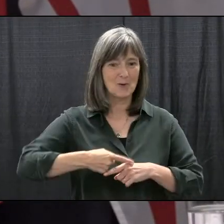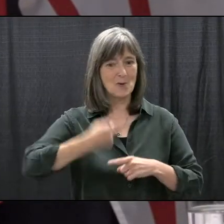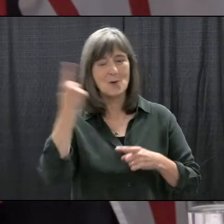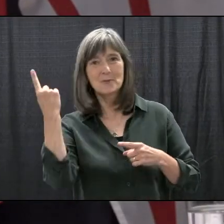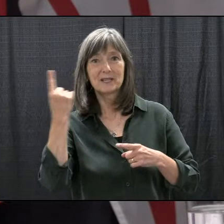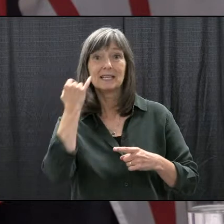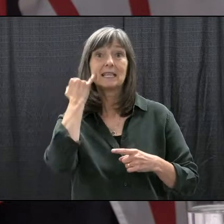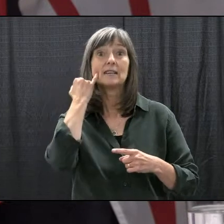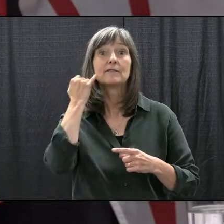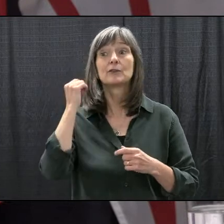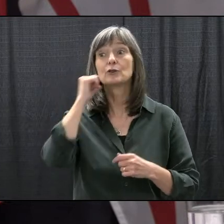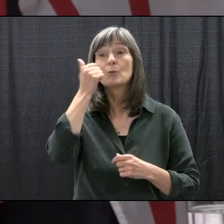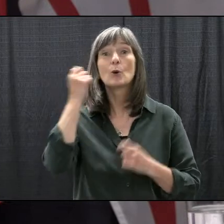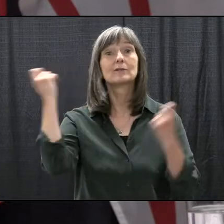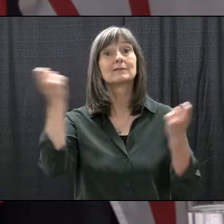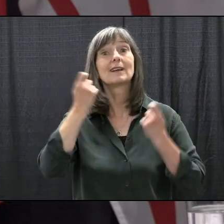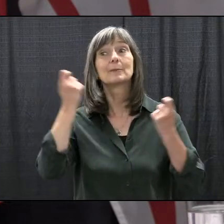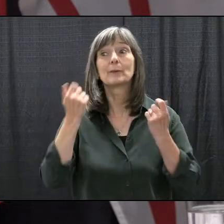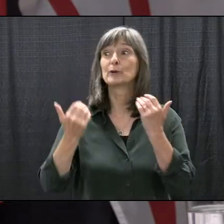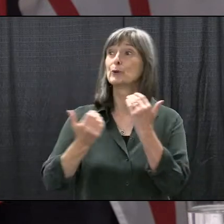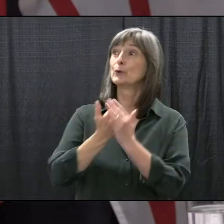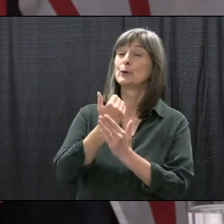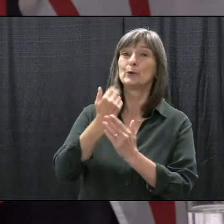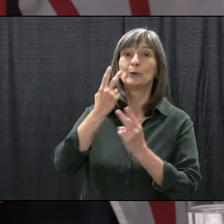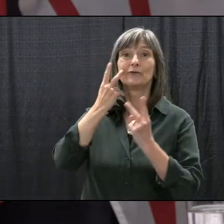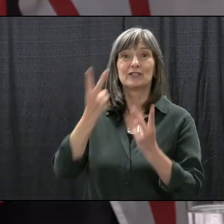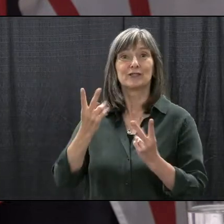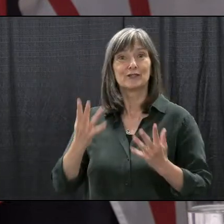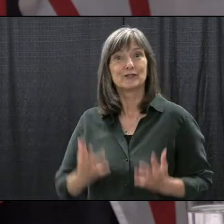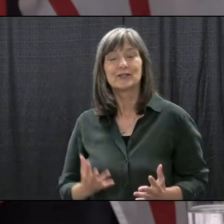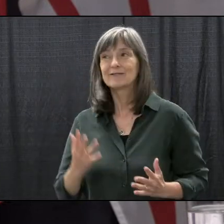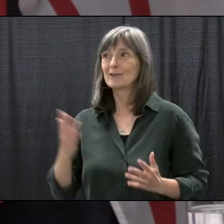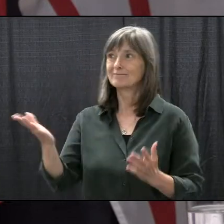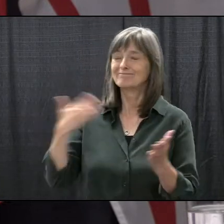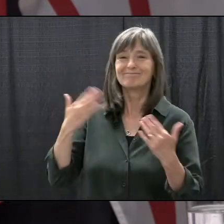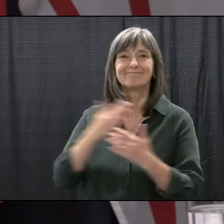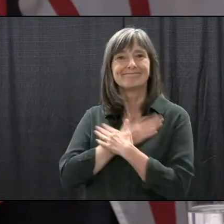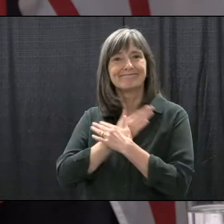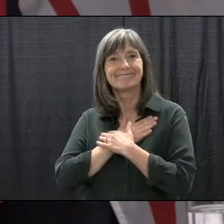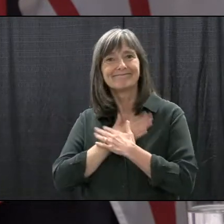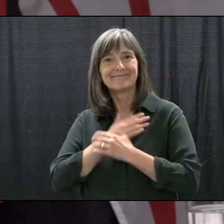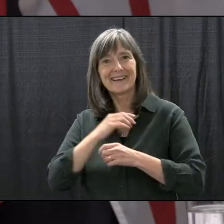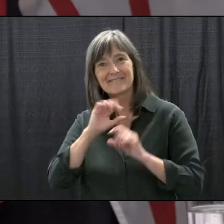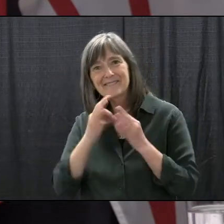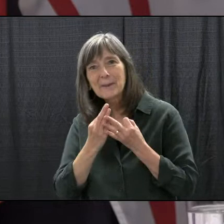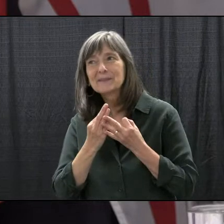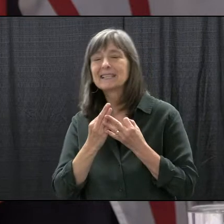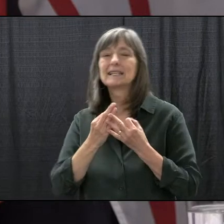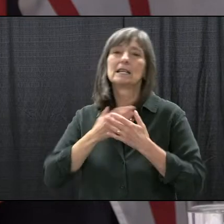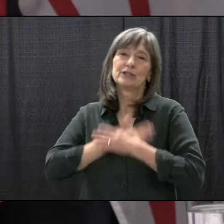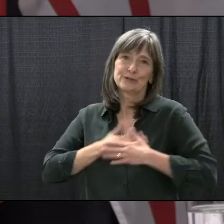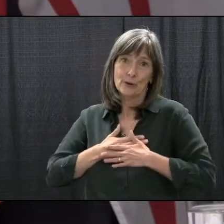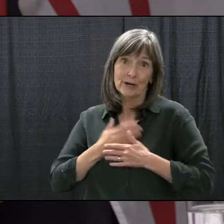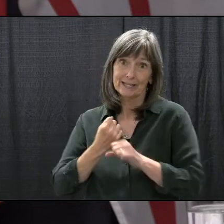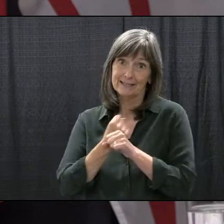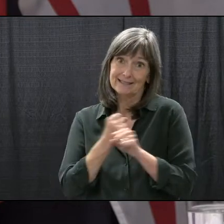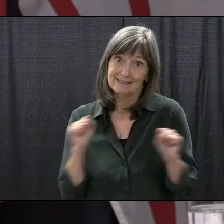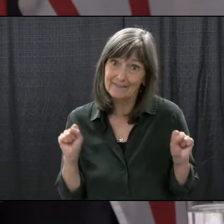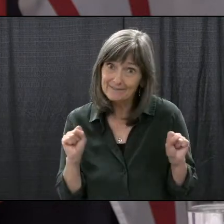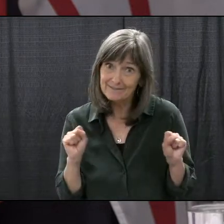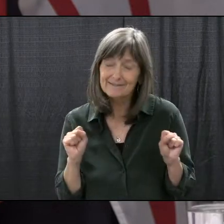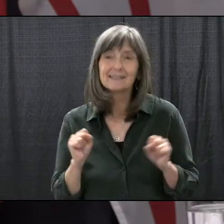are celebrating with loved ones that you haven't seen for a while from across the country, please enjoy, be safe.